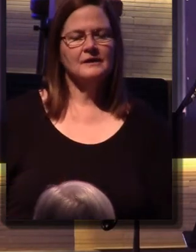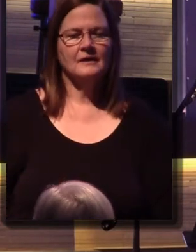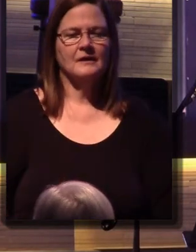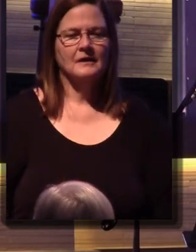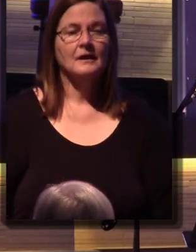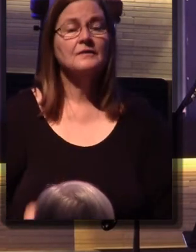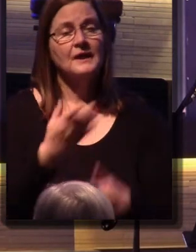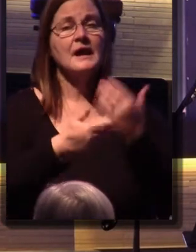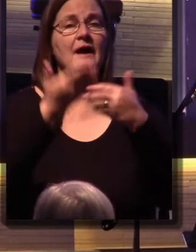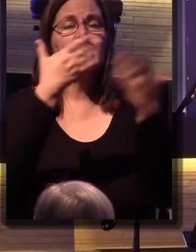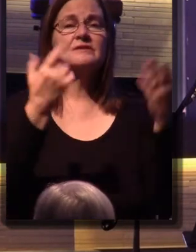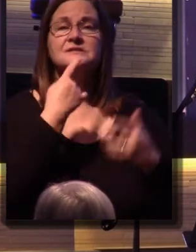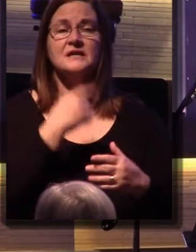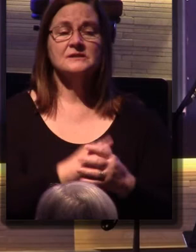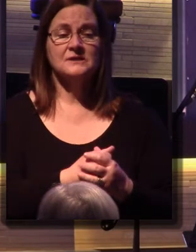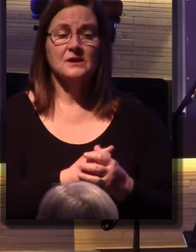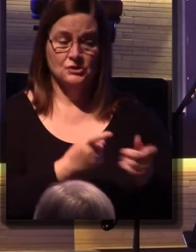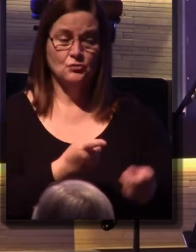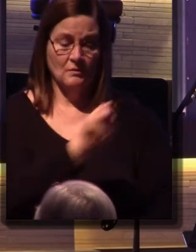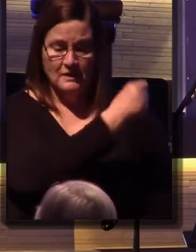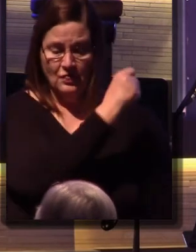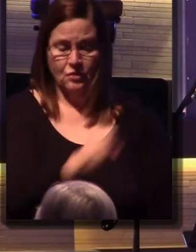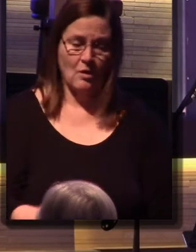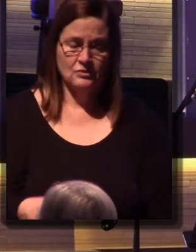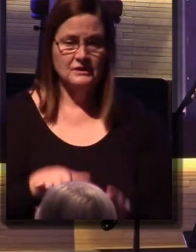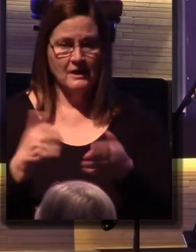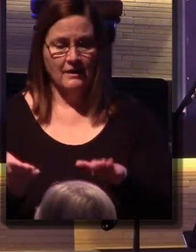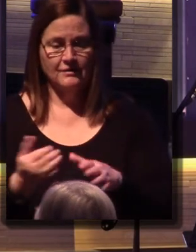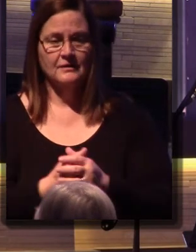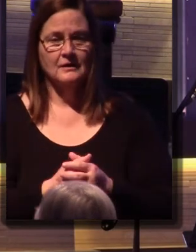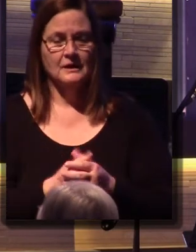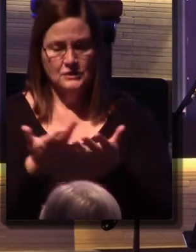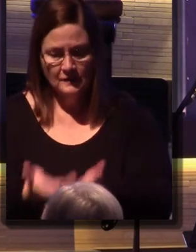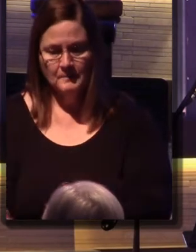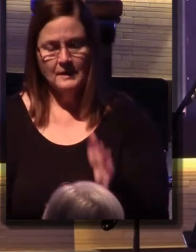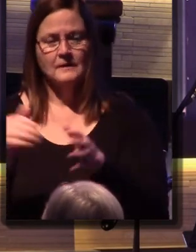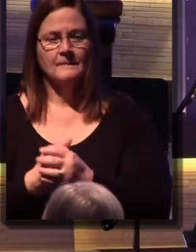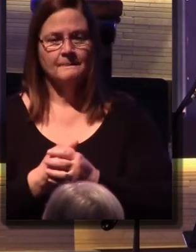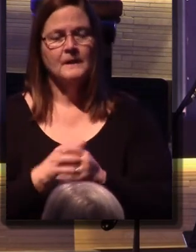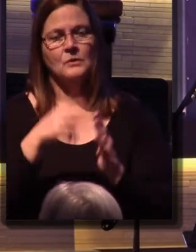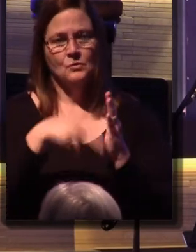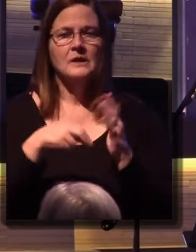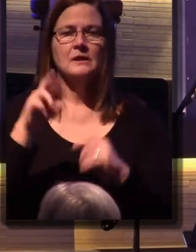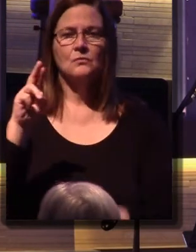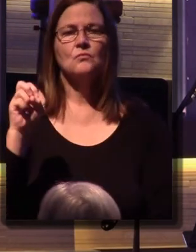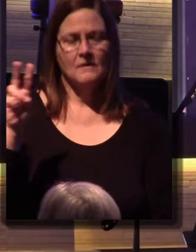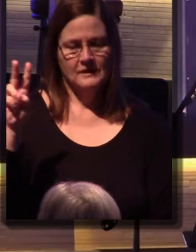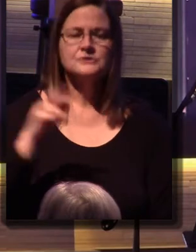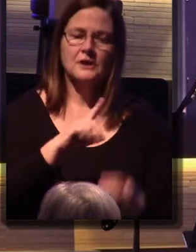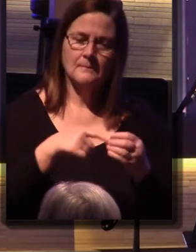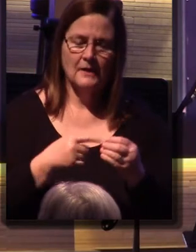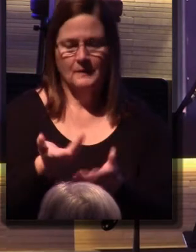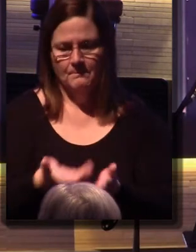And heaven responds, and he says, nevertheless, you'll be thrust down to death, to the recesses of the pit. And of course, we read